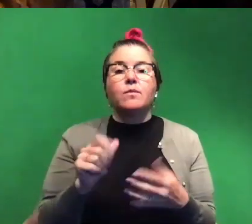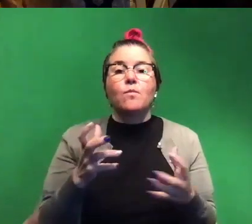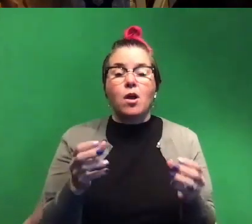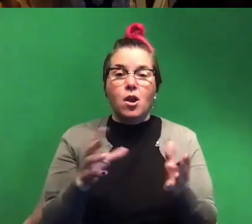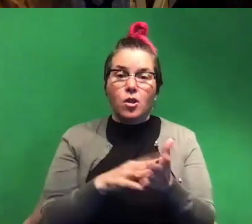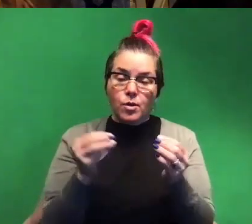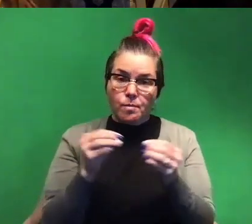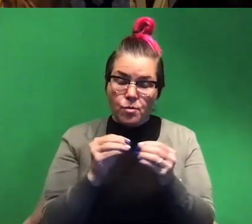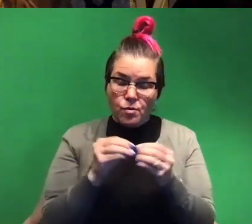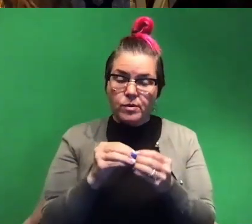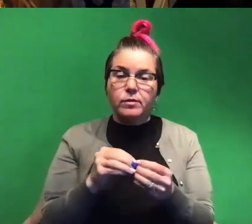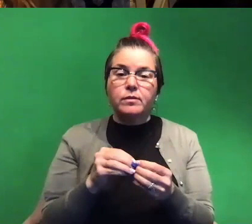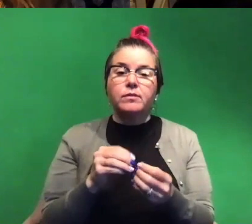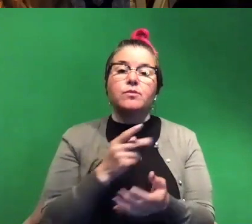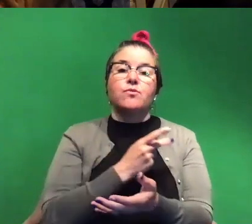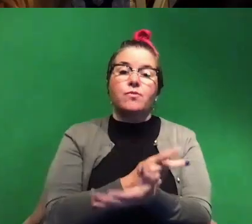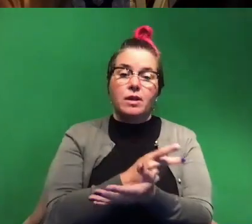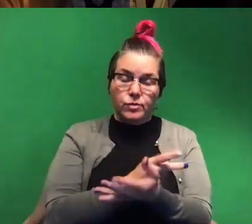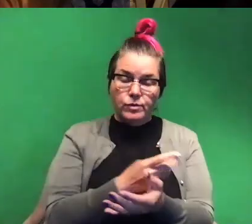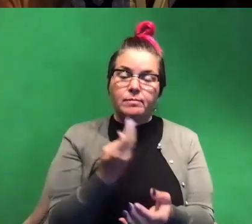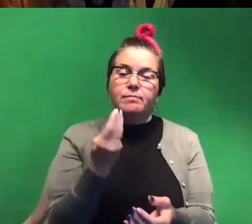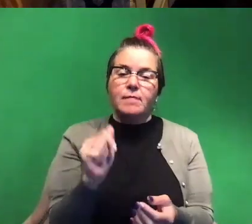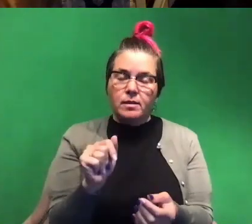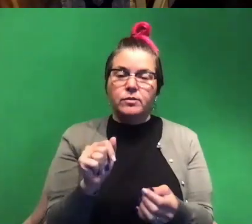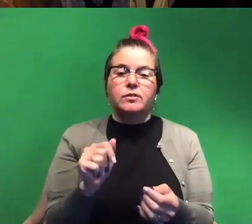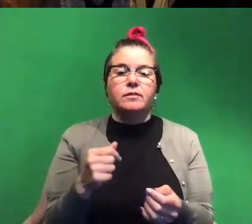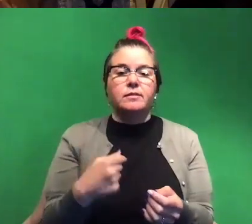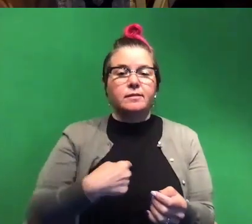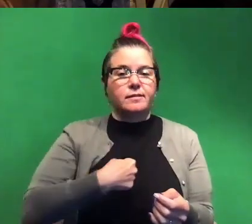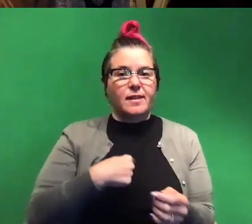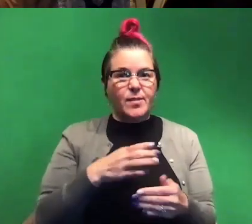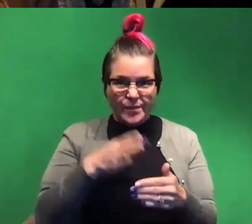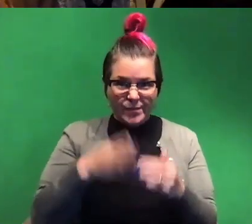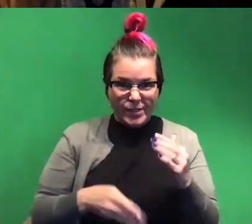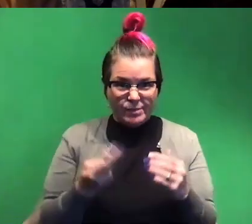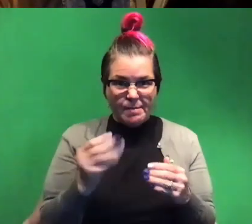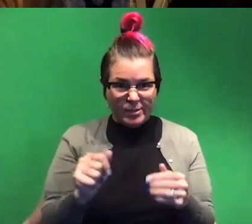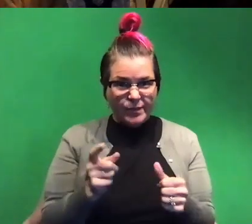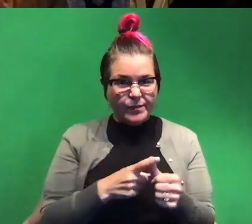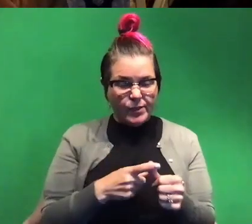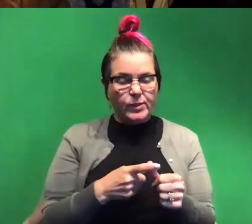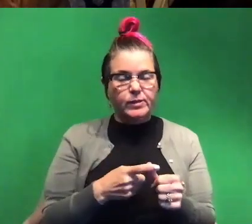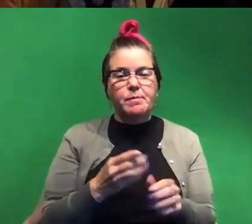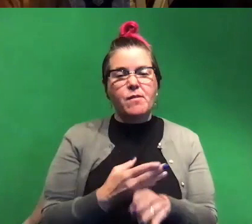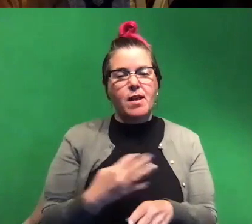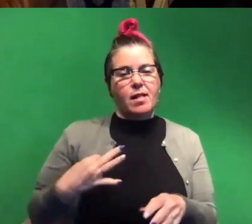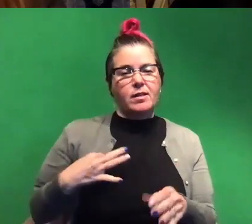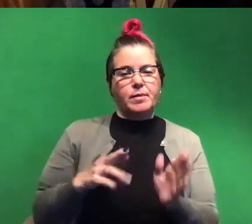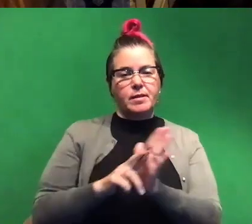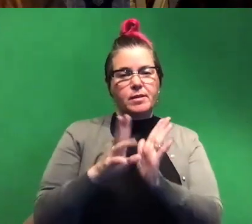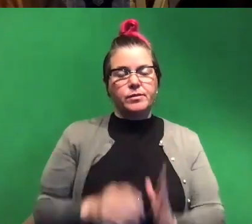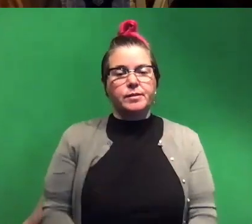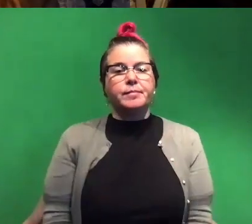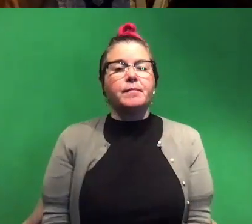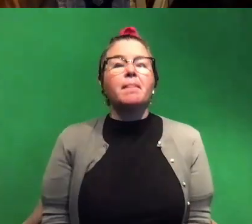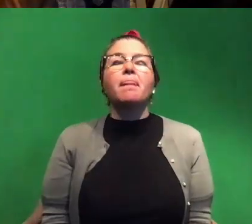bit more, that's what a graduate degree is. And so I have to finish getting mine before I will be eligible to be an astronaut.